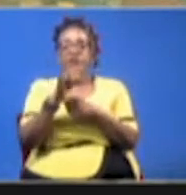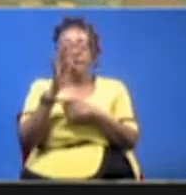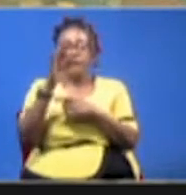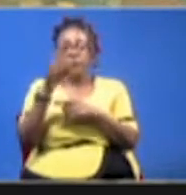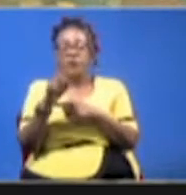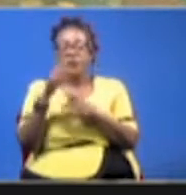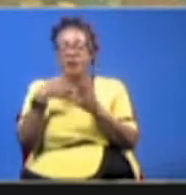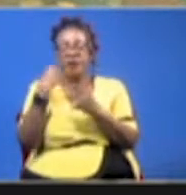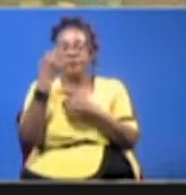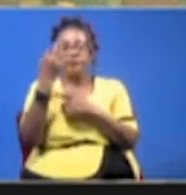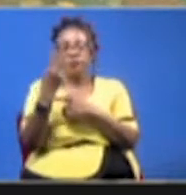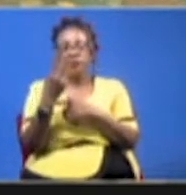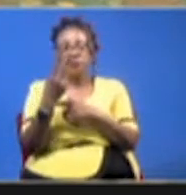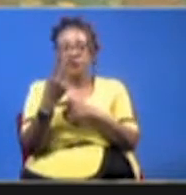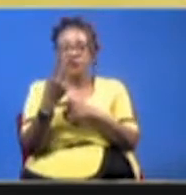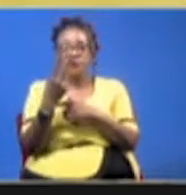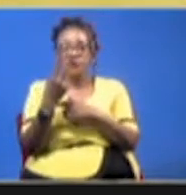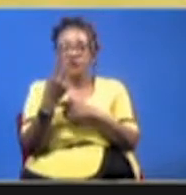and S2.